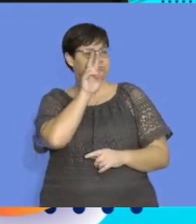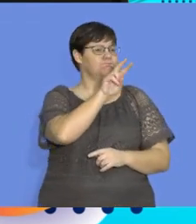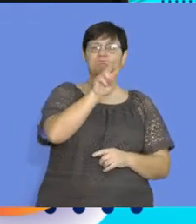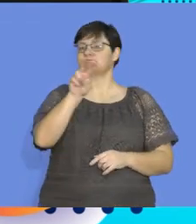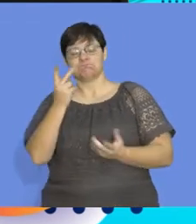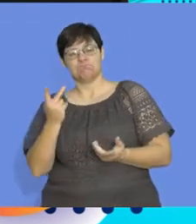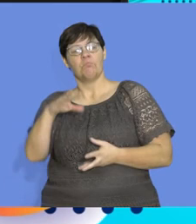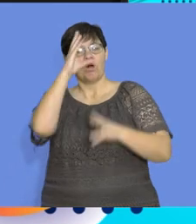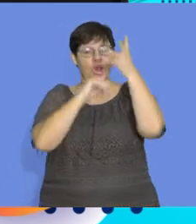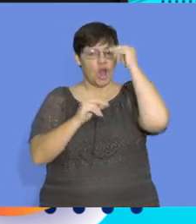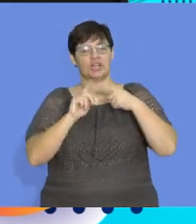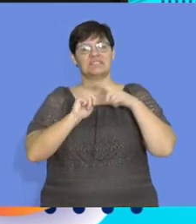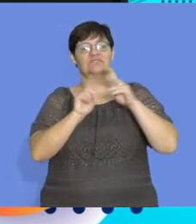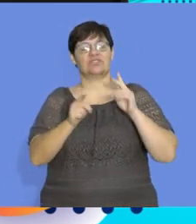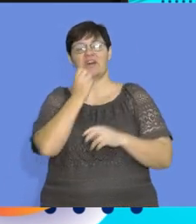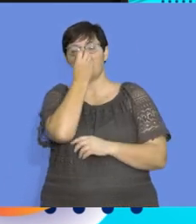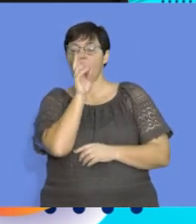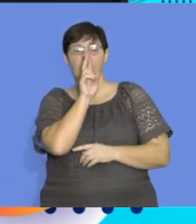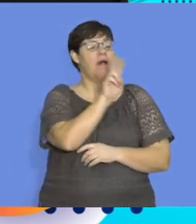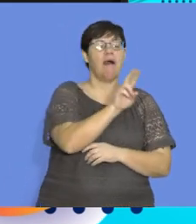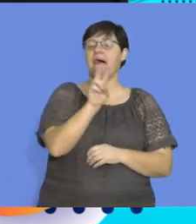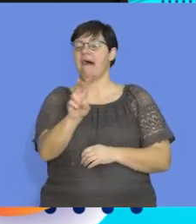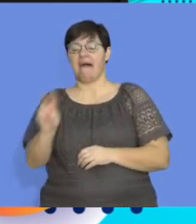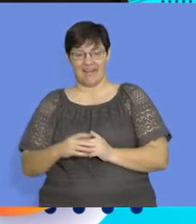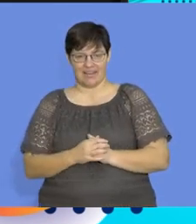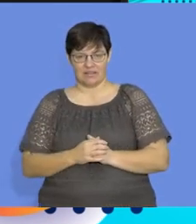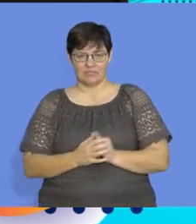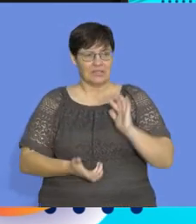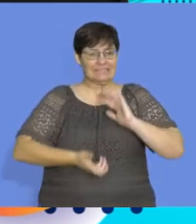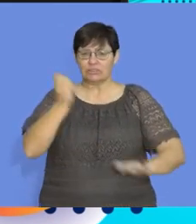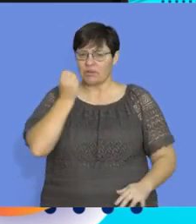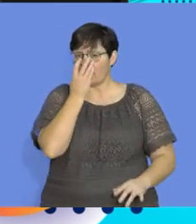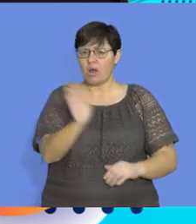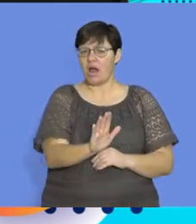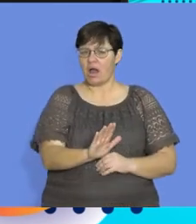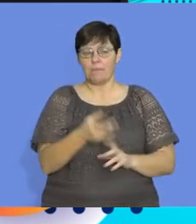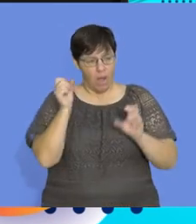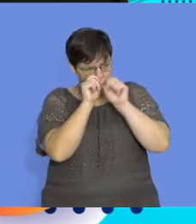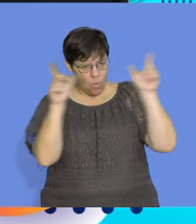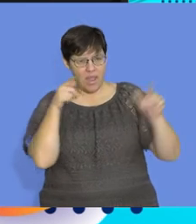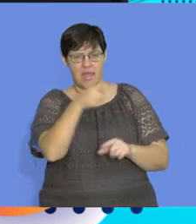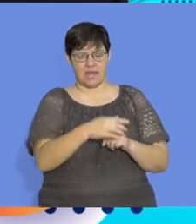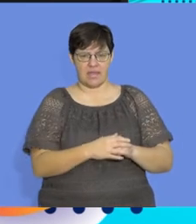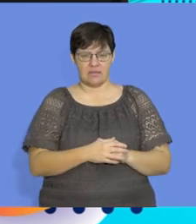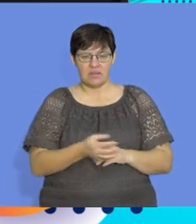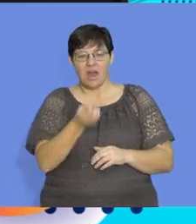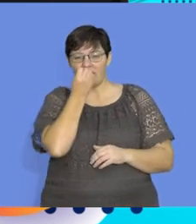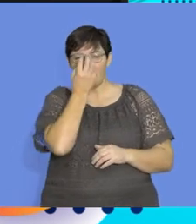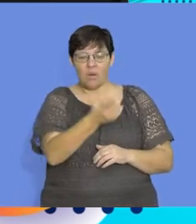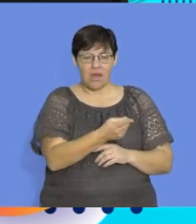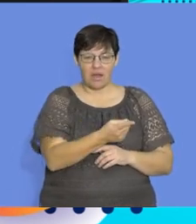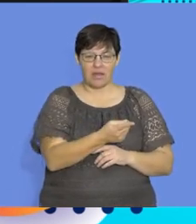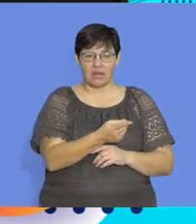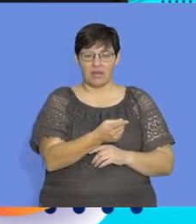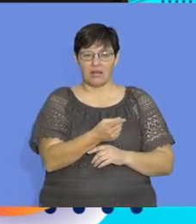You've learned now what the different flowers look like. Don't go and destroy flowers, but be more aware. Go and get a flower if